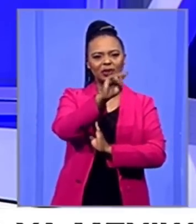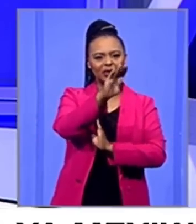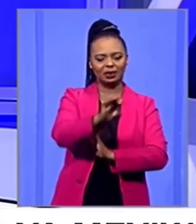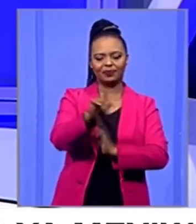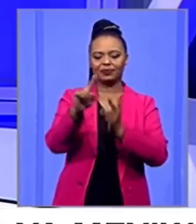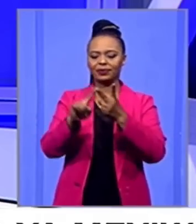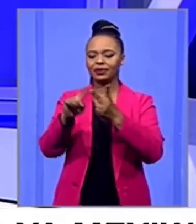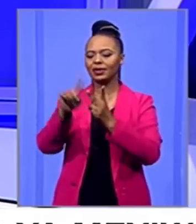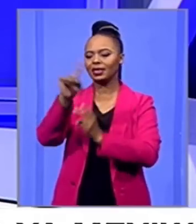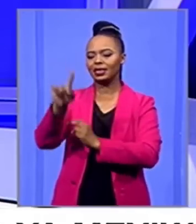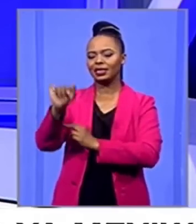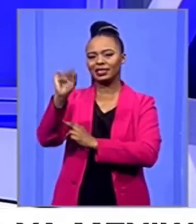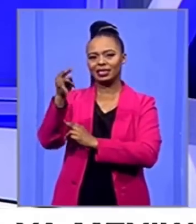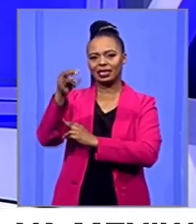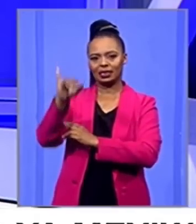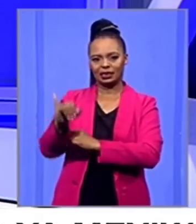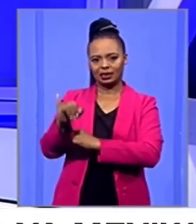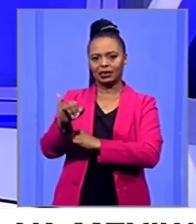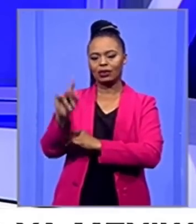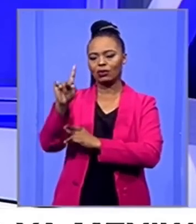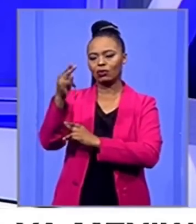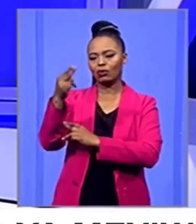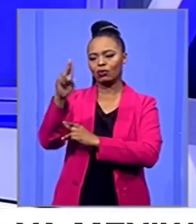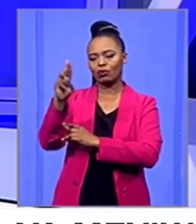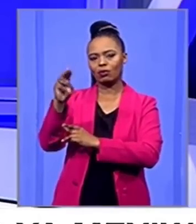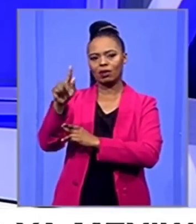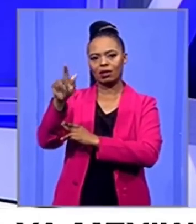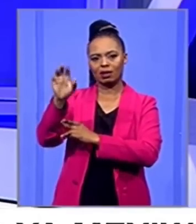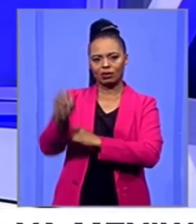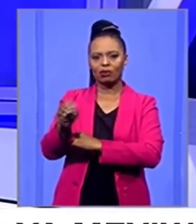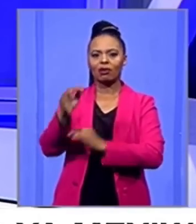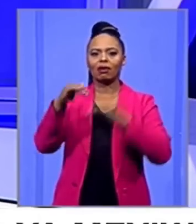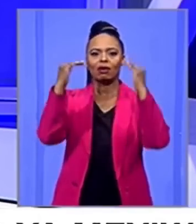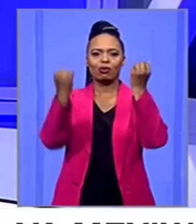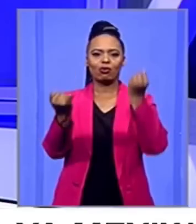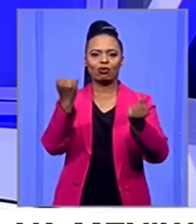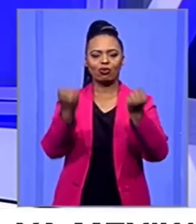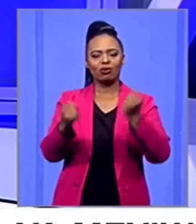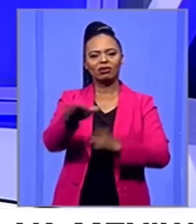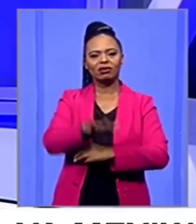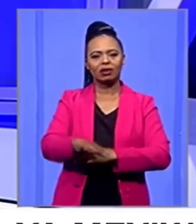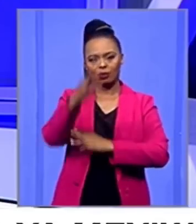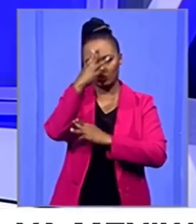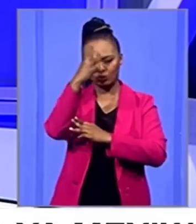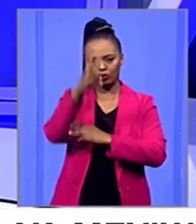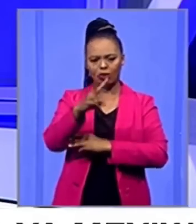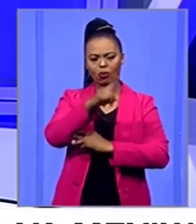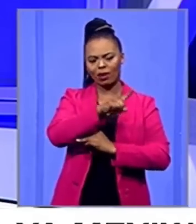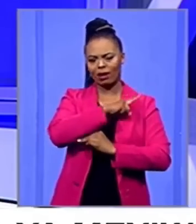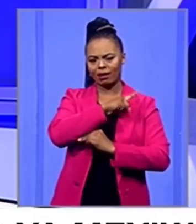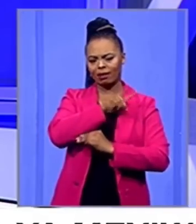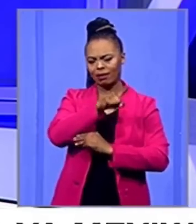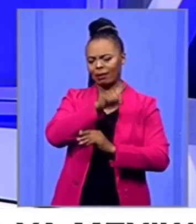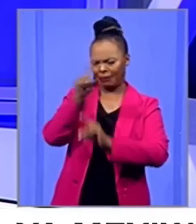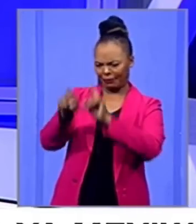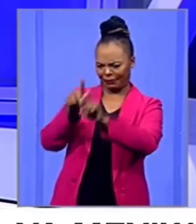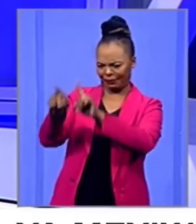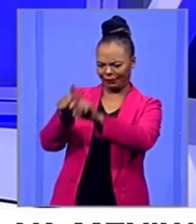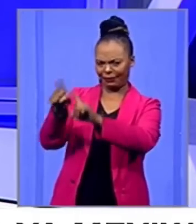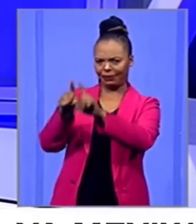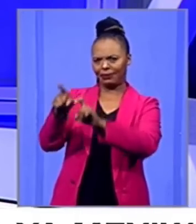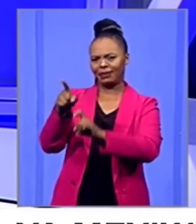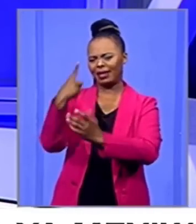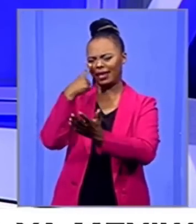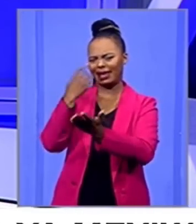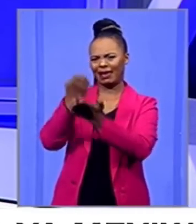le Hlatse Zandi Khumalo ka kgoronkgolotsheko ka Pretoria ge a be a gadikwa ka dipotšišo mabapi le